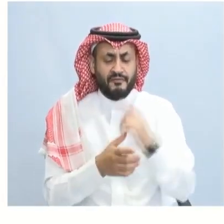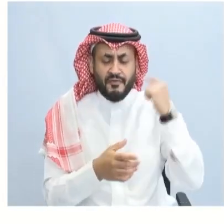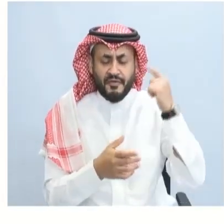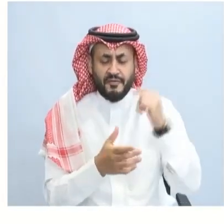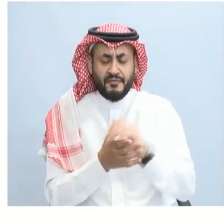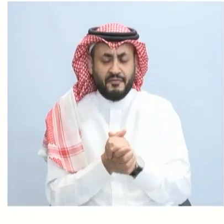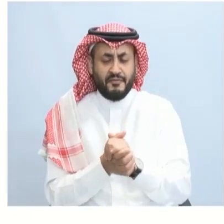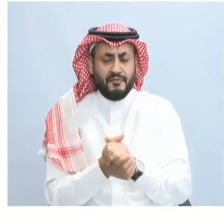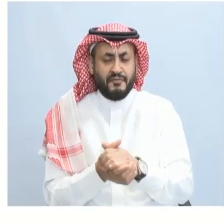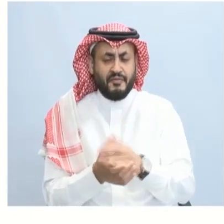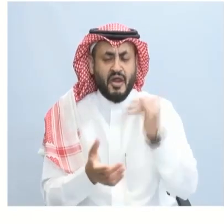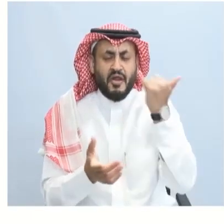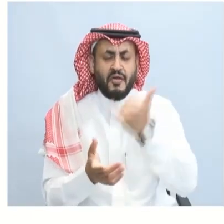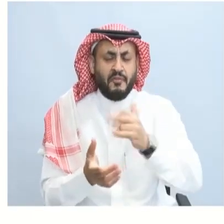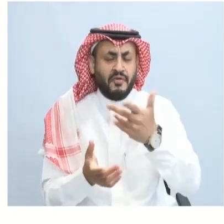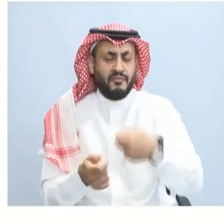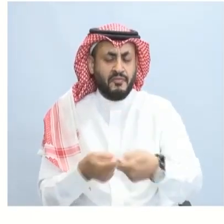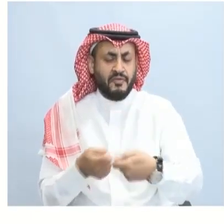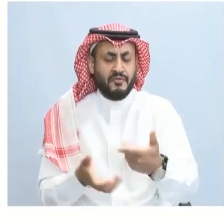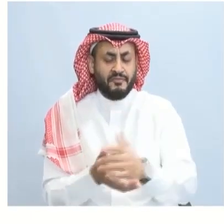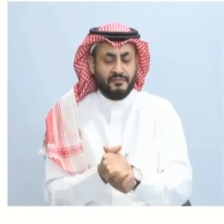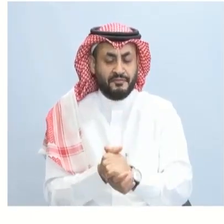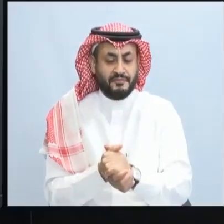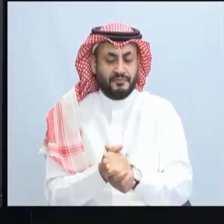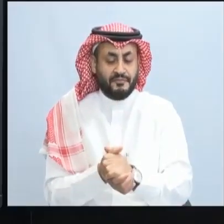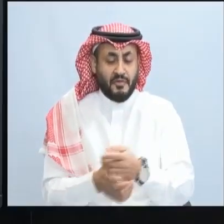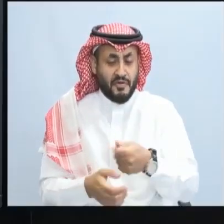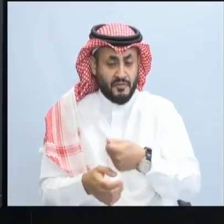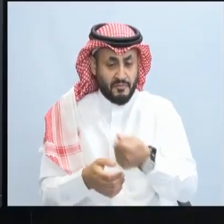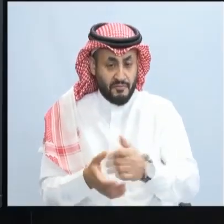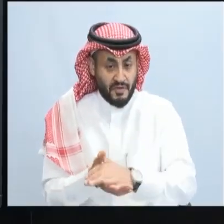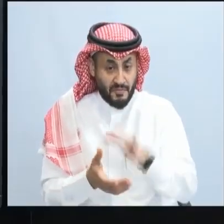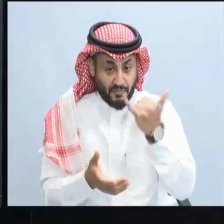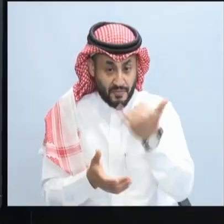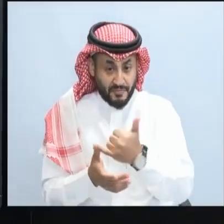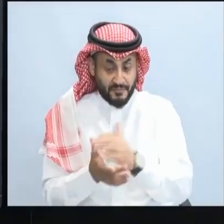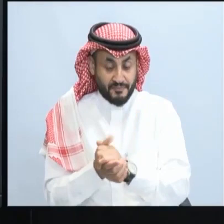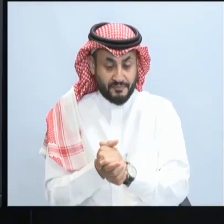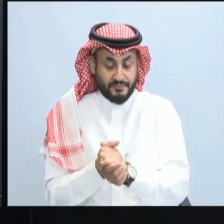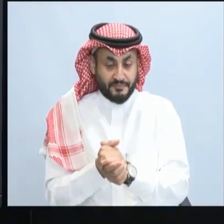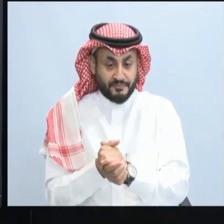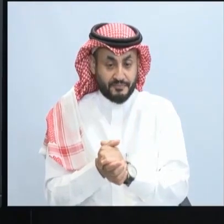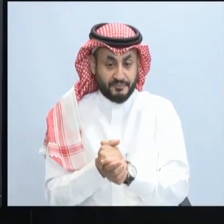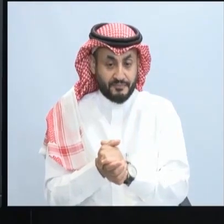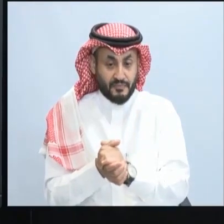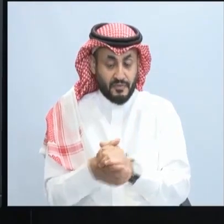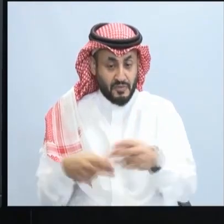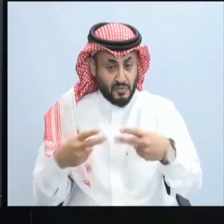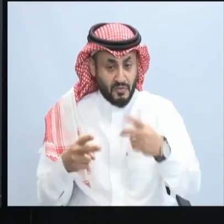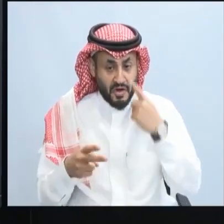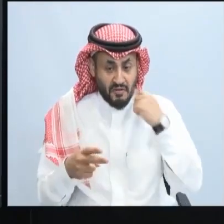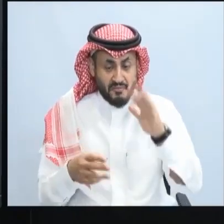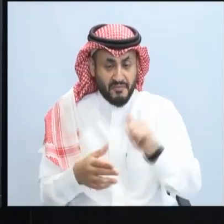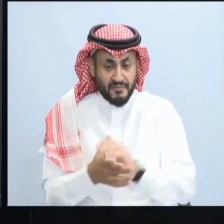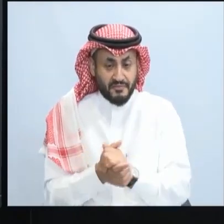important is money? Now, can you say that money is very important? Is it something that you can live without? Is it